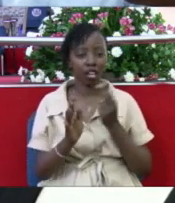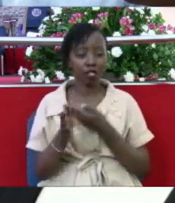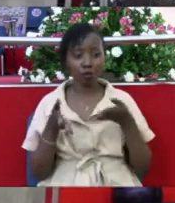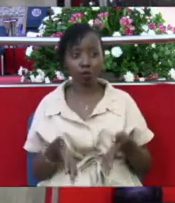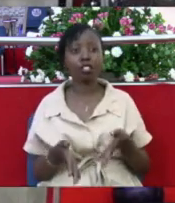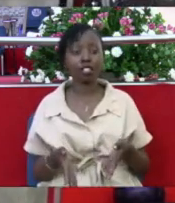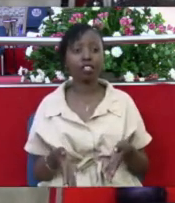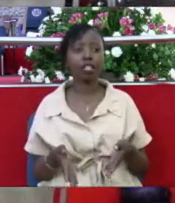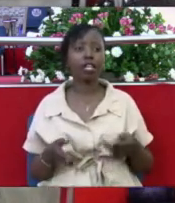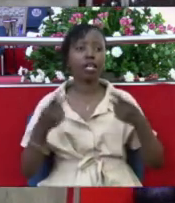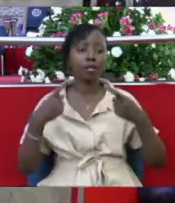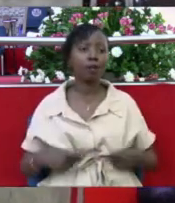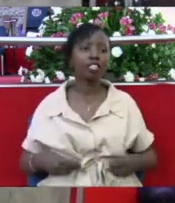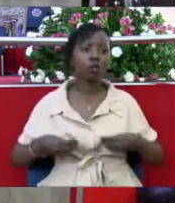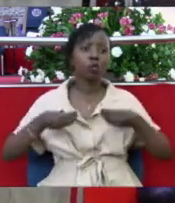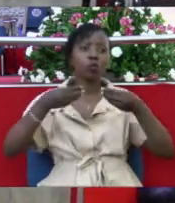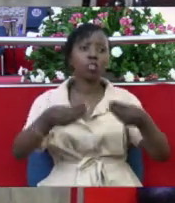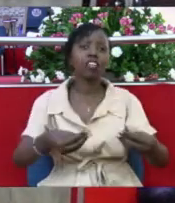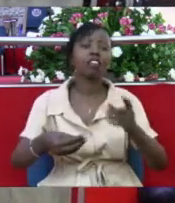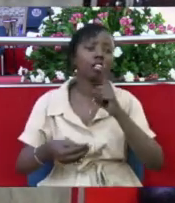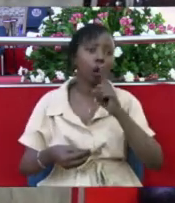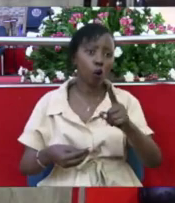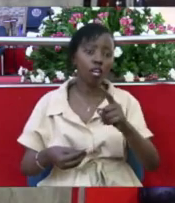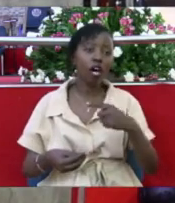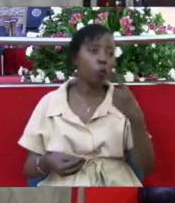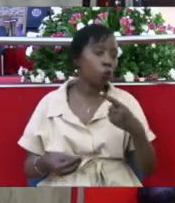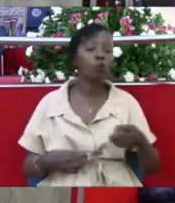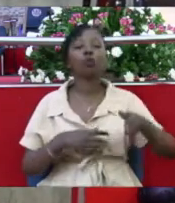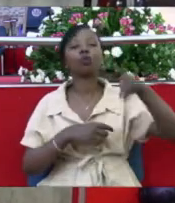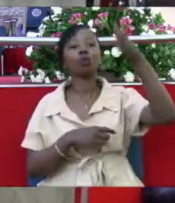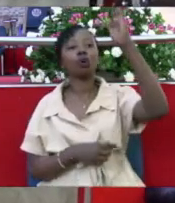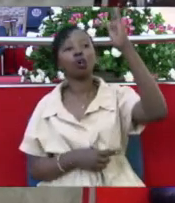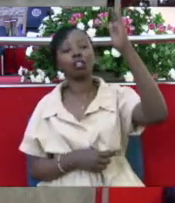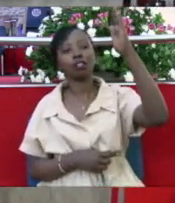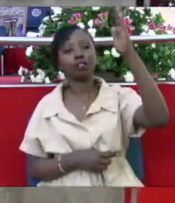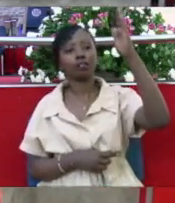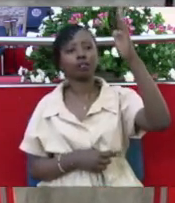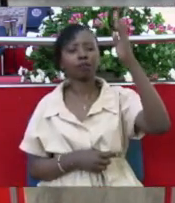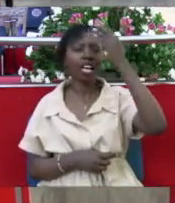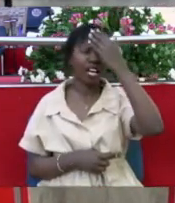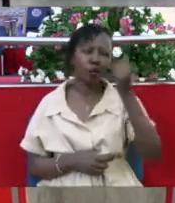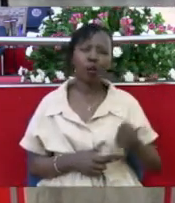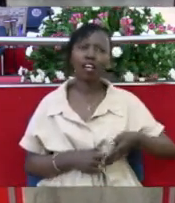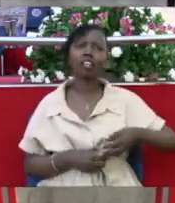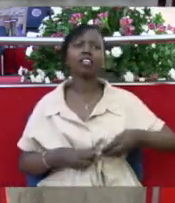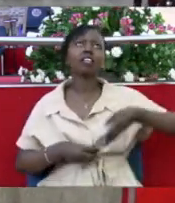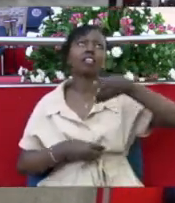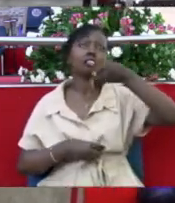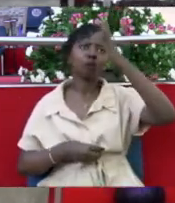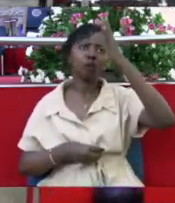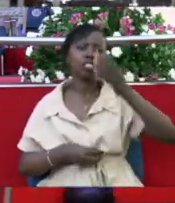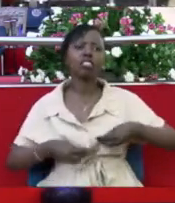the requirement is God. Anayepeana mahitaji ni Mungu. And why is God giving the requirement? Kwa nini anapeana